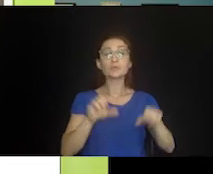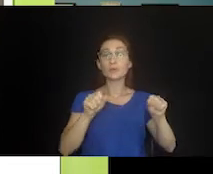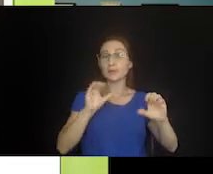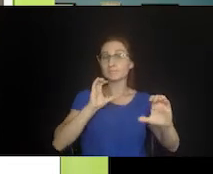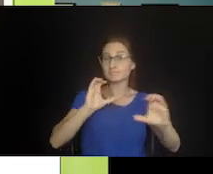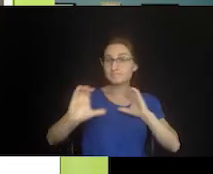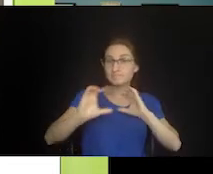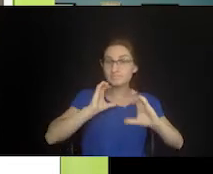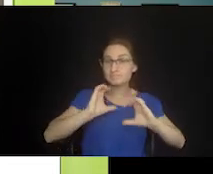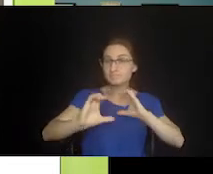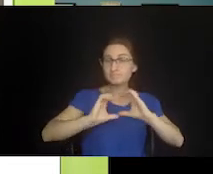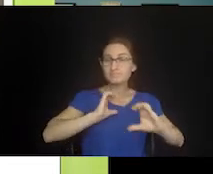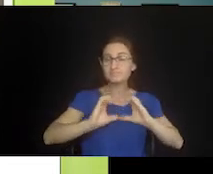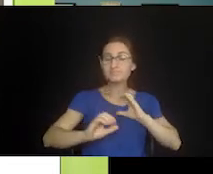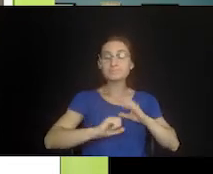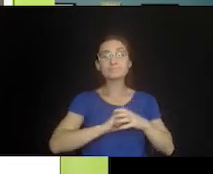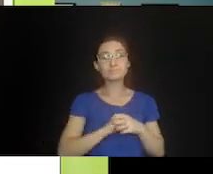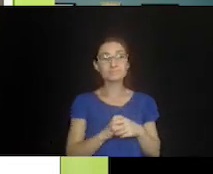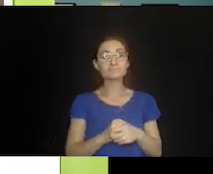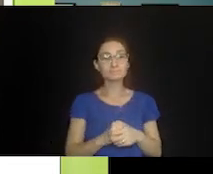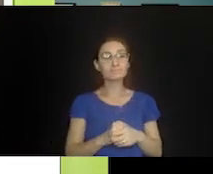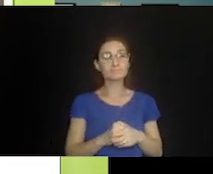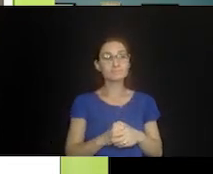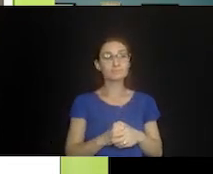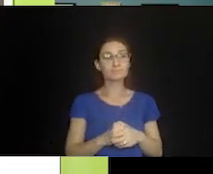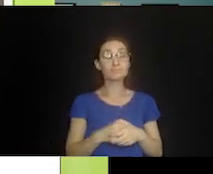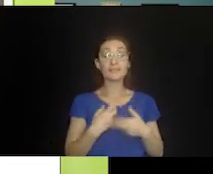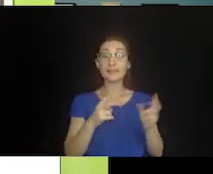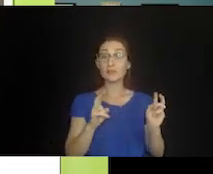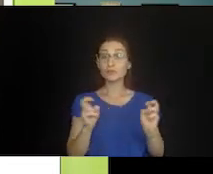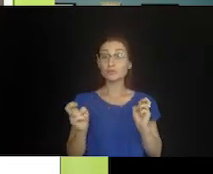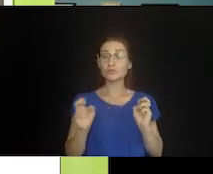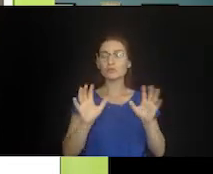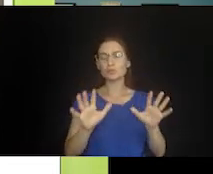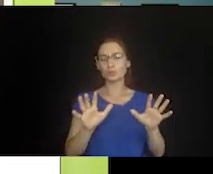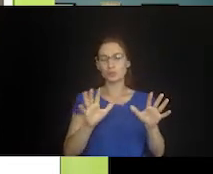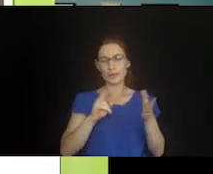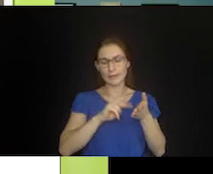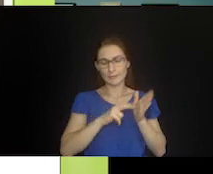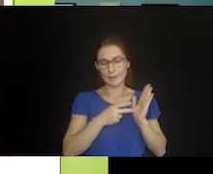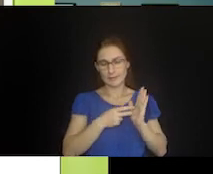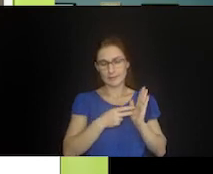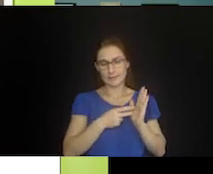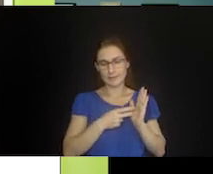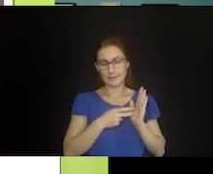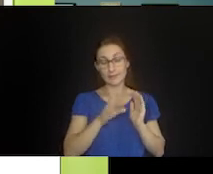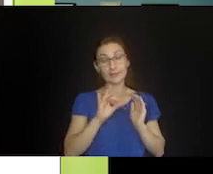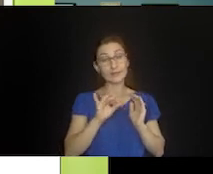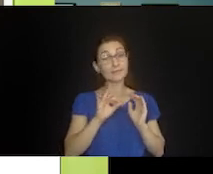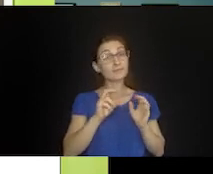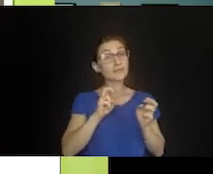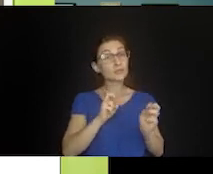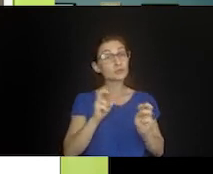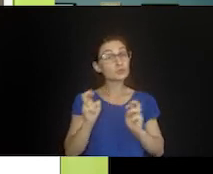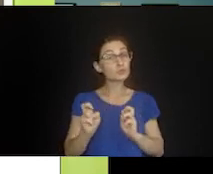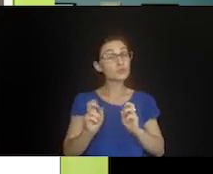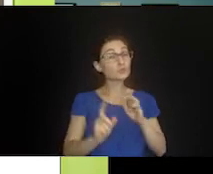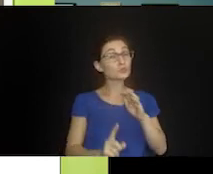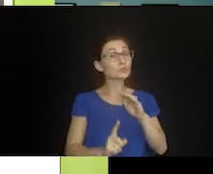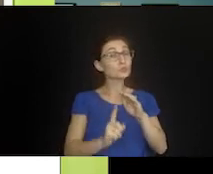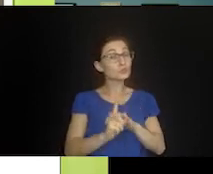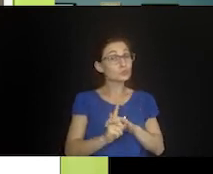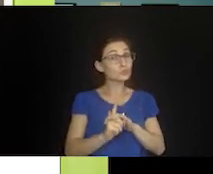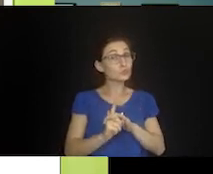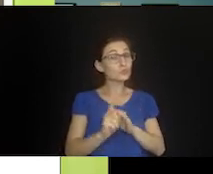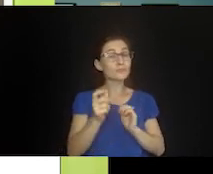and you could communicate, like the issue. I mean, if there